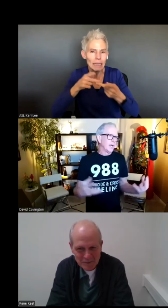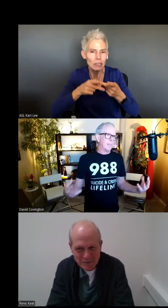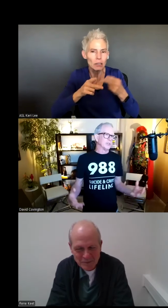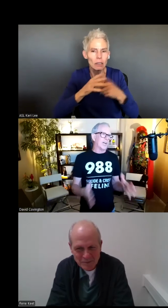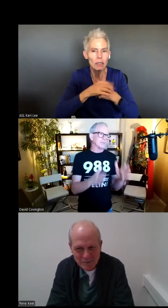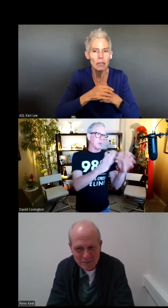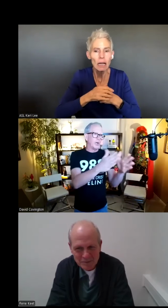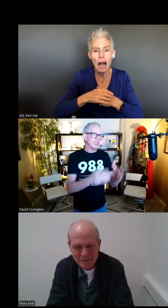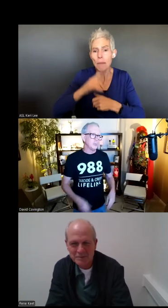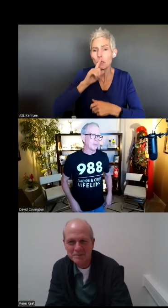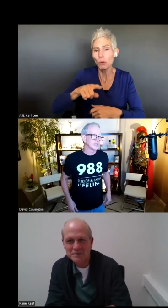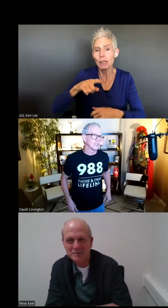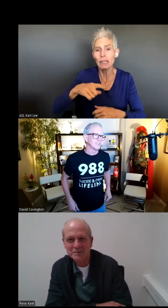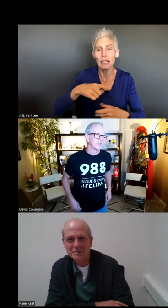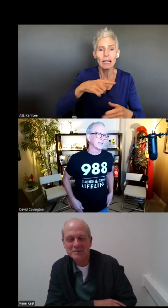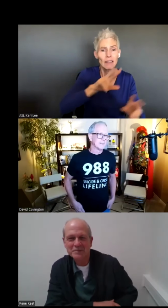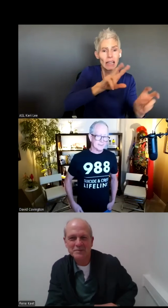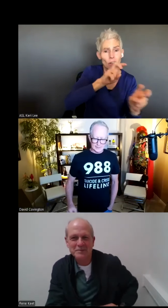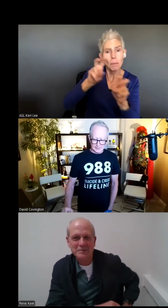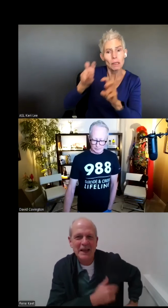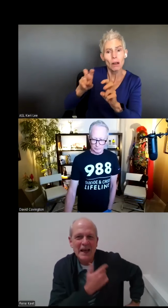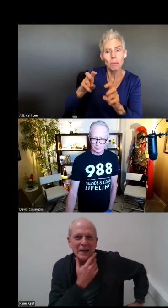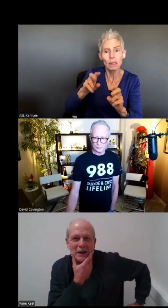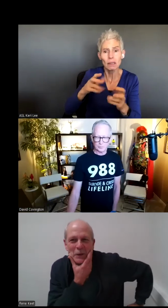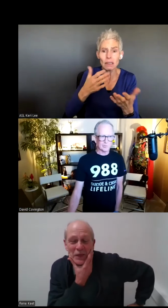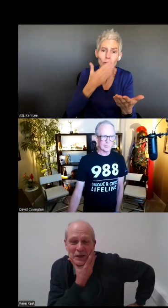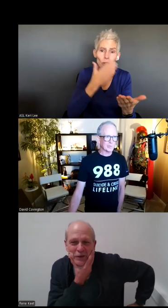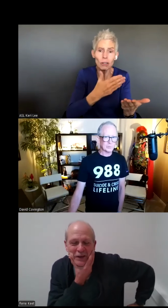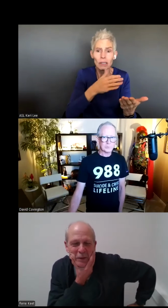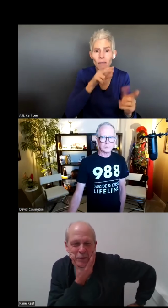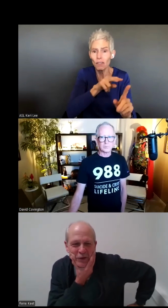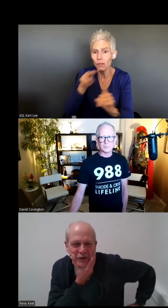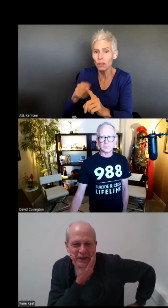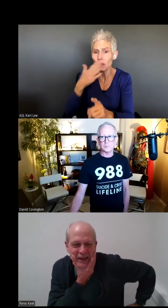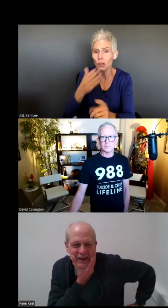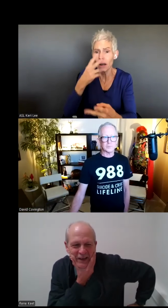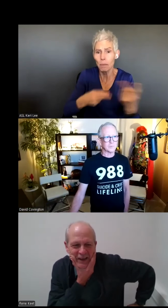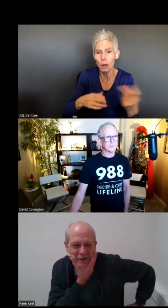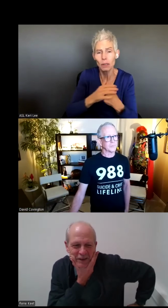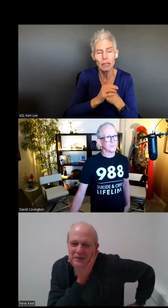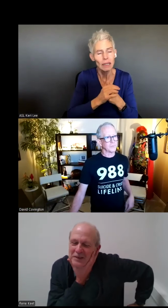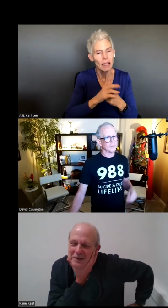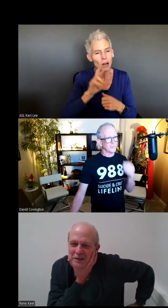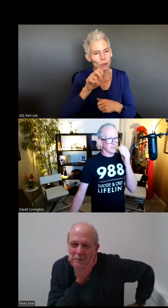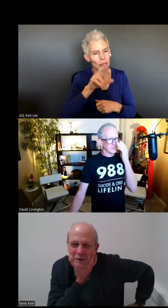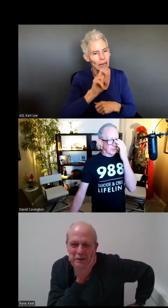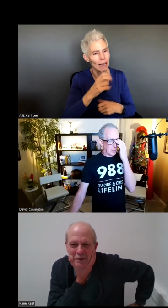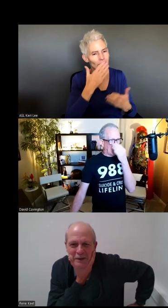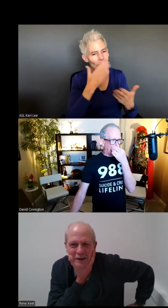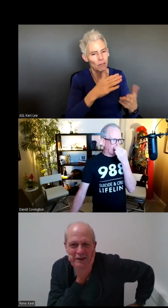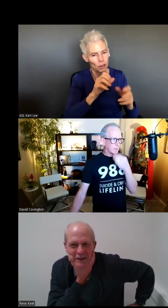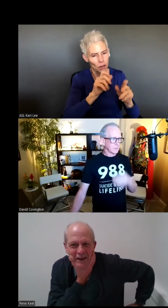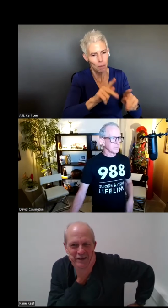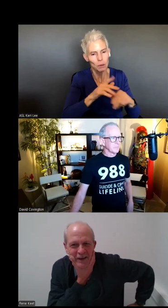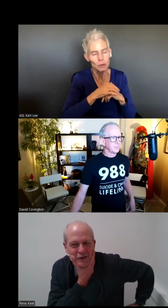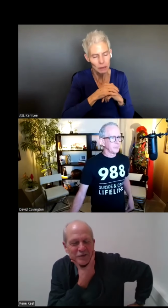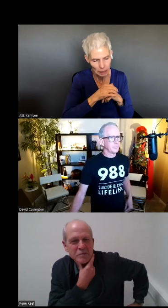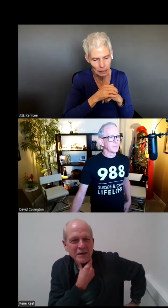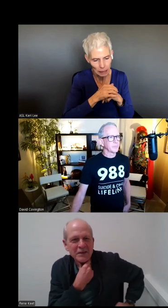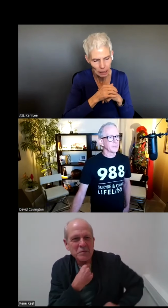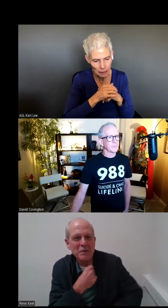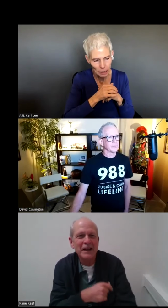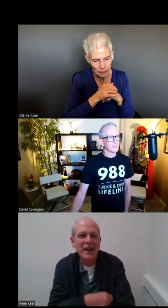on both sides, but where do you personally stand? Well, thank you for that opportunity, David. This may have been like the